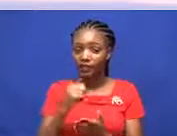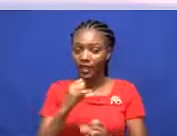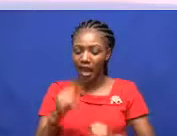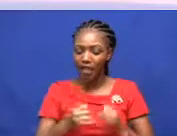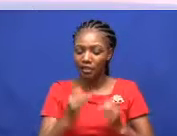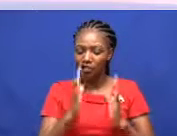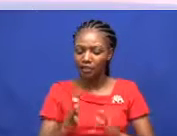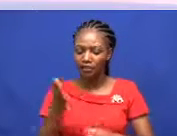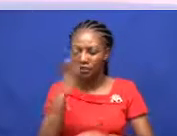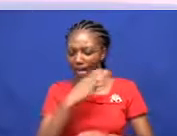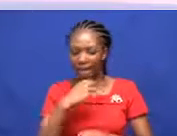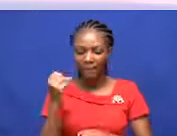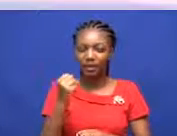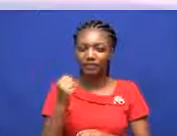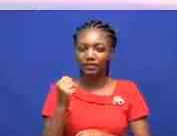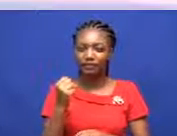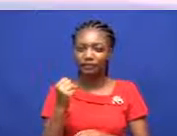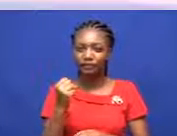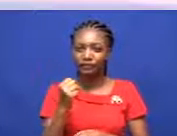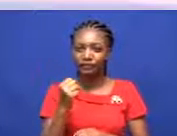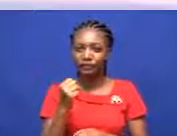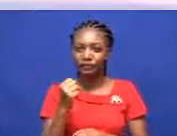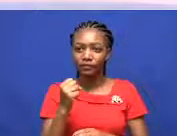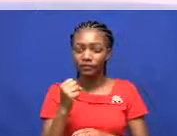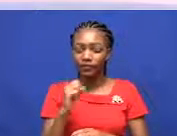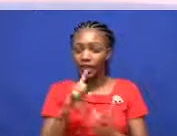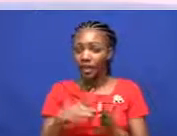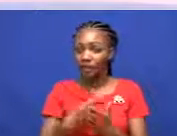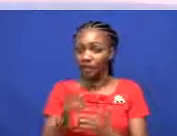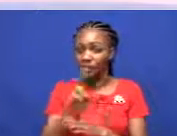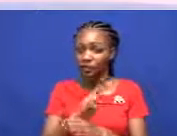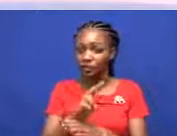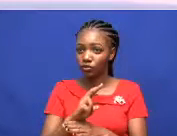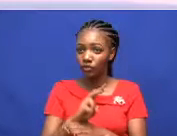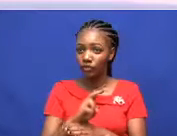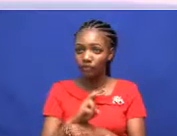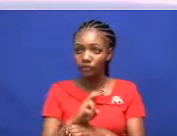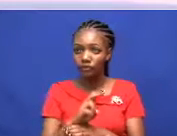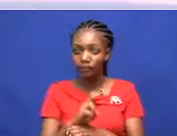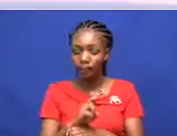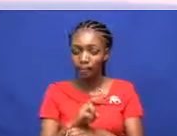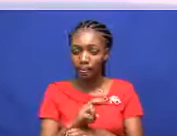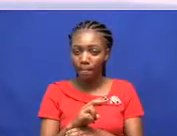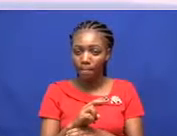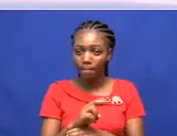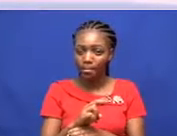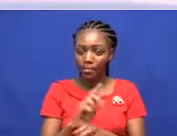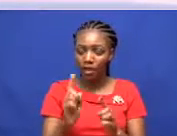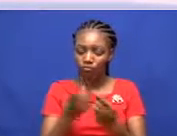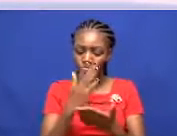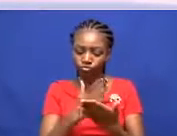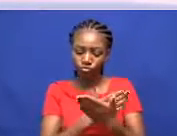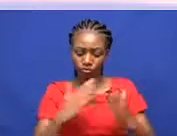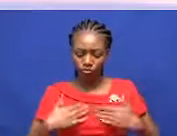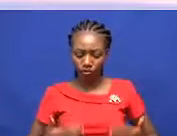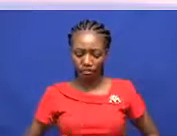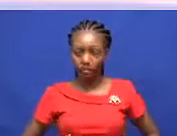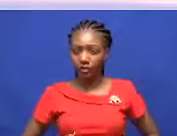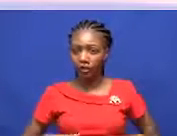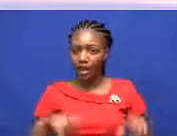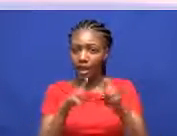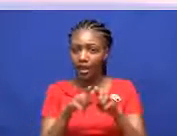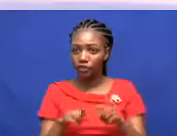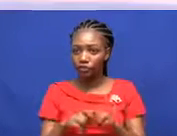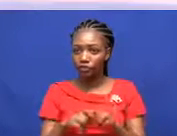DJ in this case. However, he uses his feet to do his thing, but it's quite an amazing thing, and we